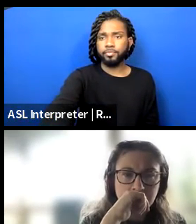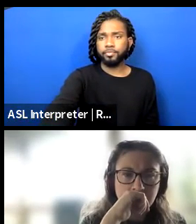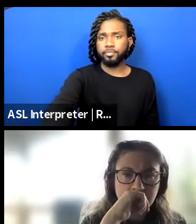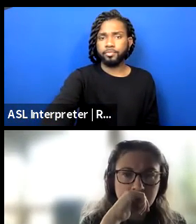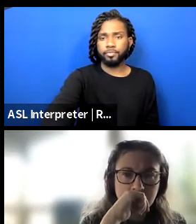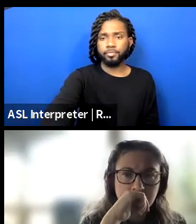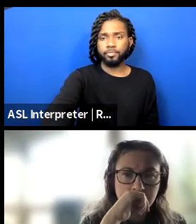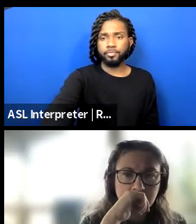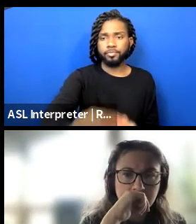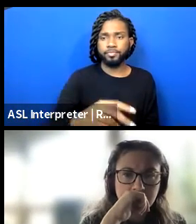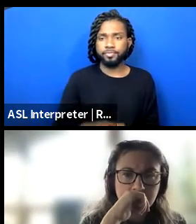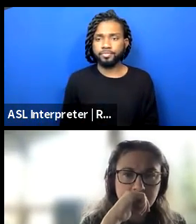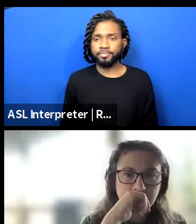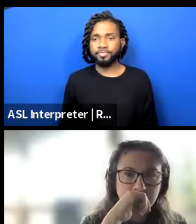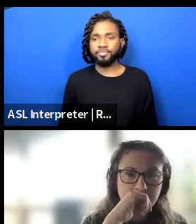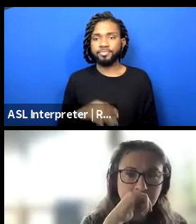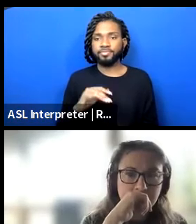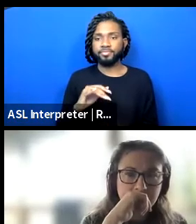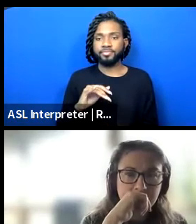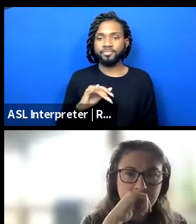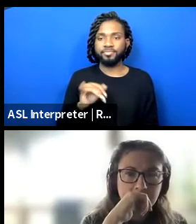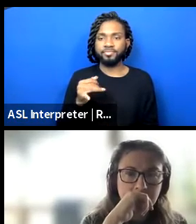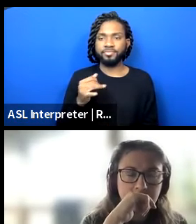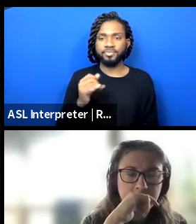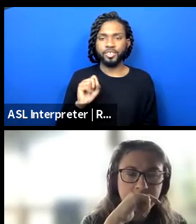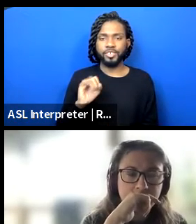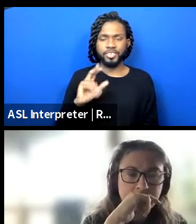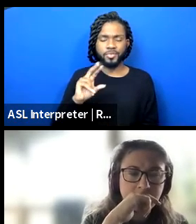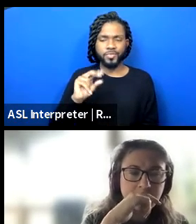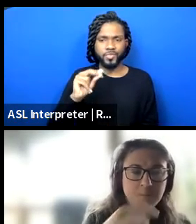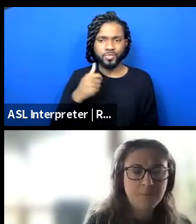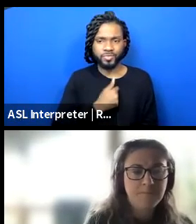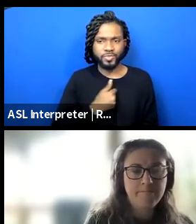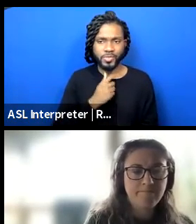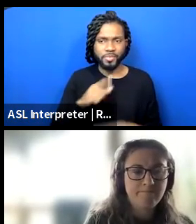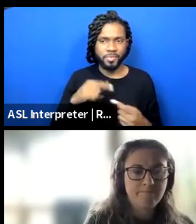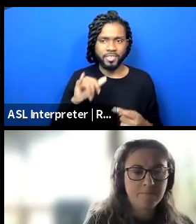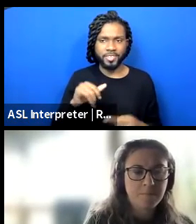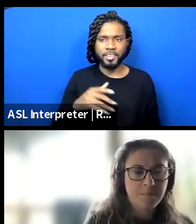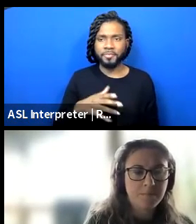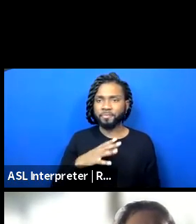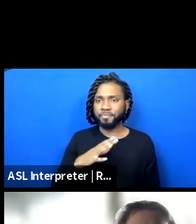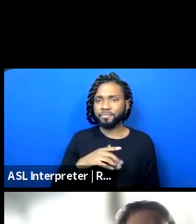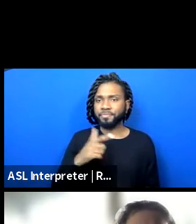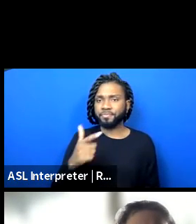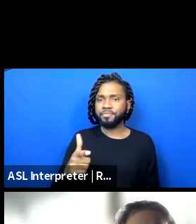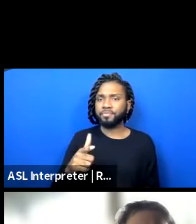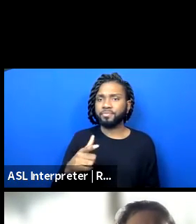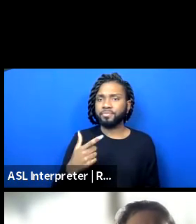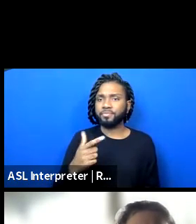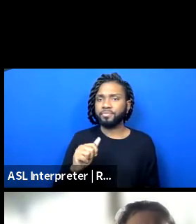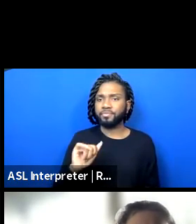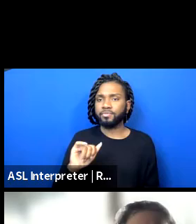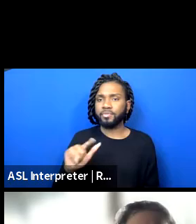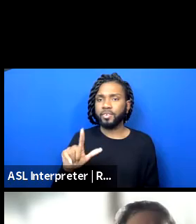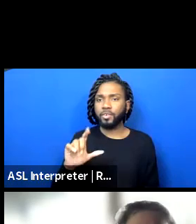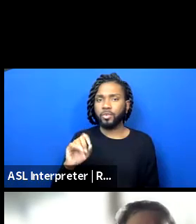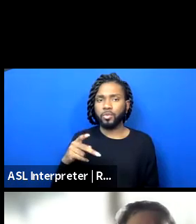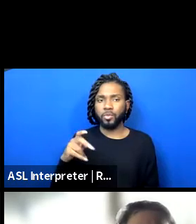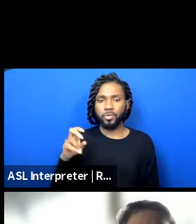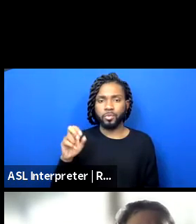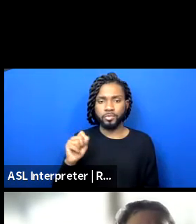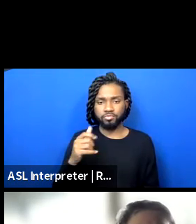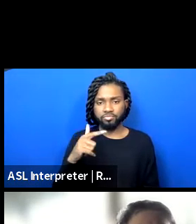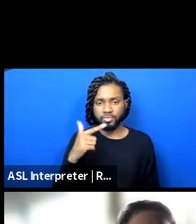No, sorry about that. Okay. Kale Lopes, you're next. Hi, I just want to lift up